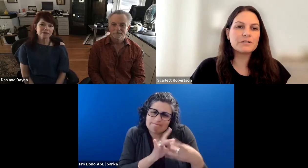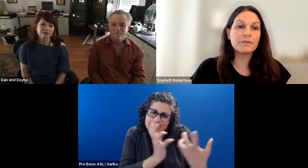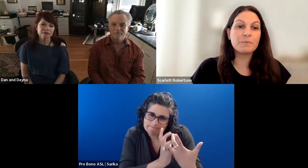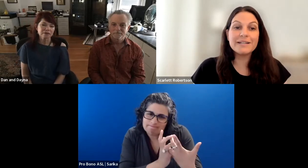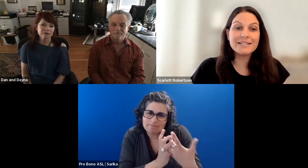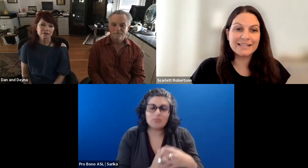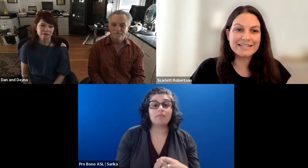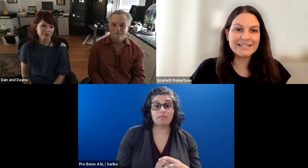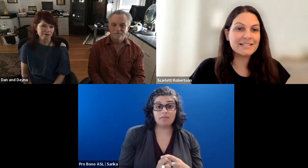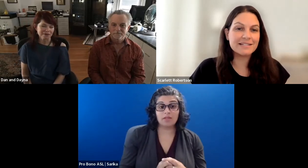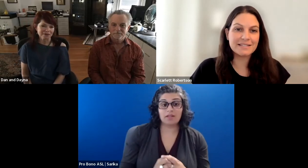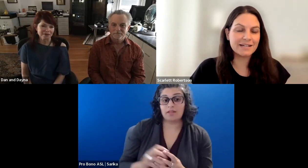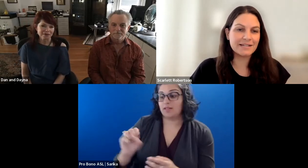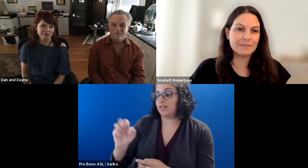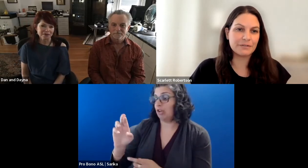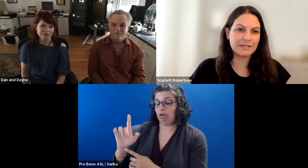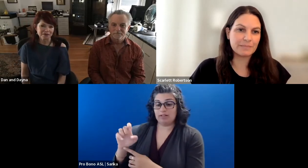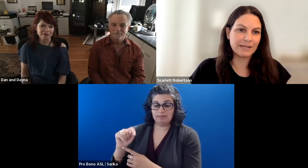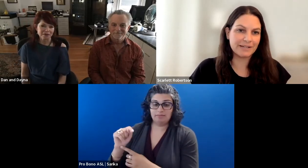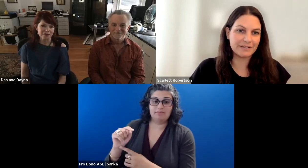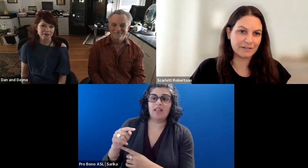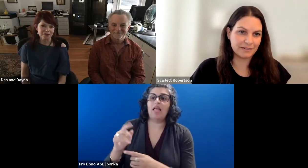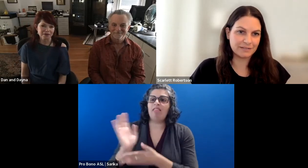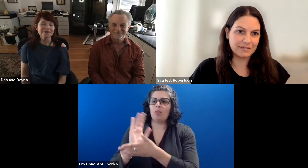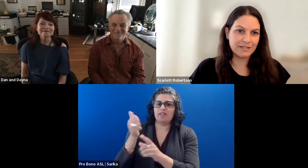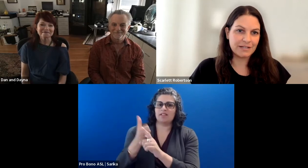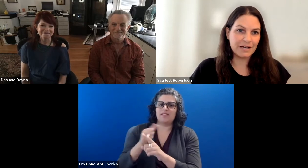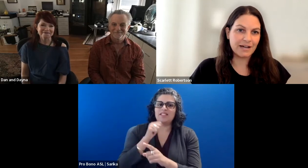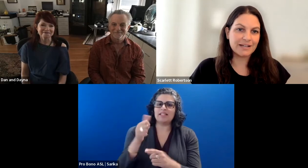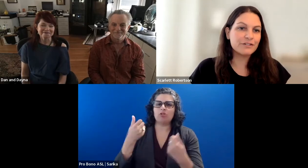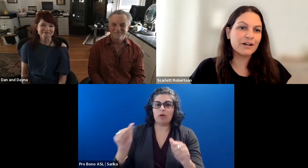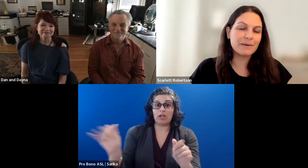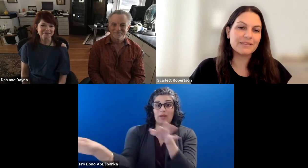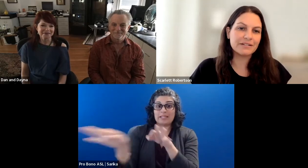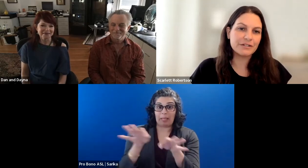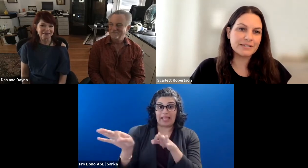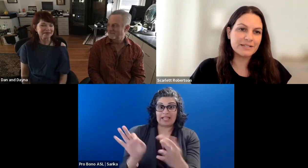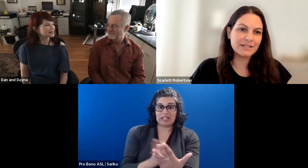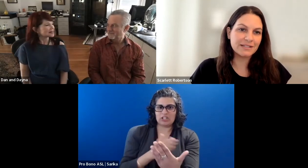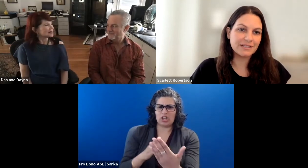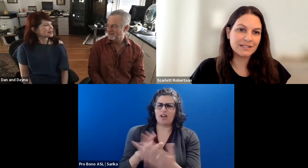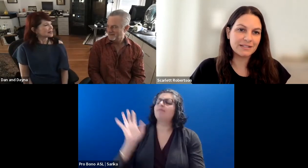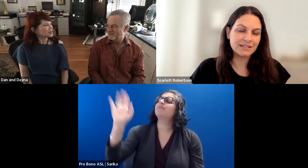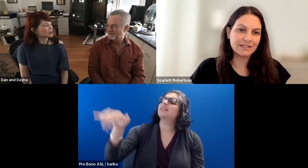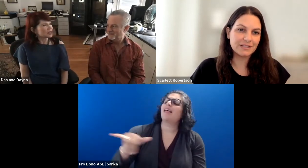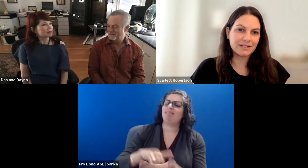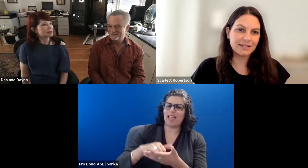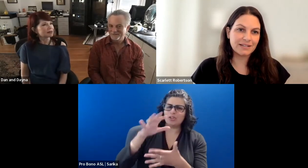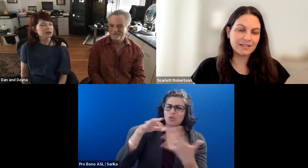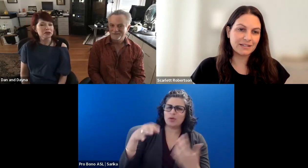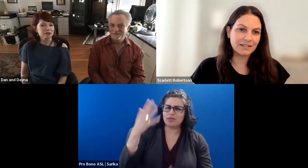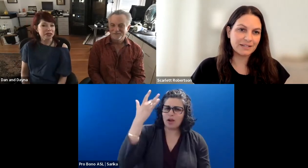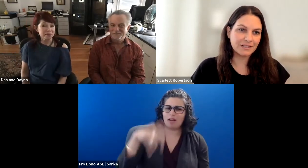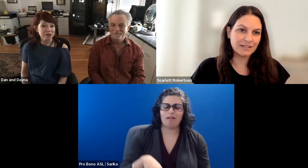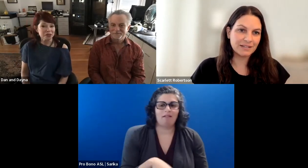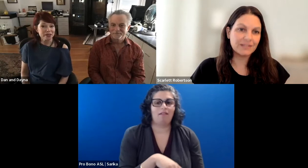film sort of pointedly doesn't attempt to explain the song. Can you talk about that choice? You know, I think